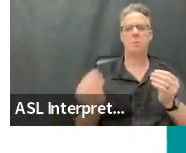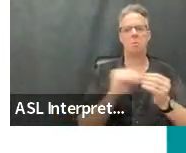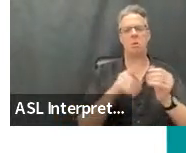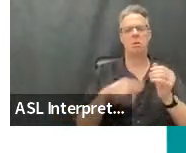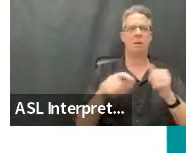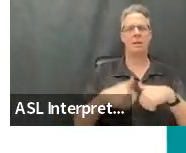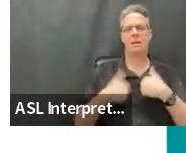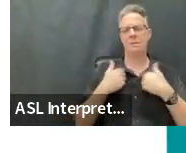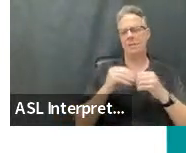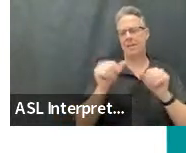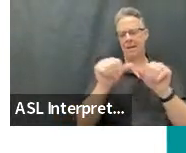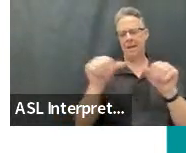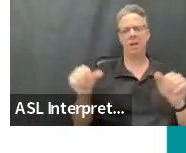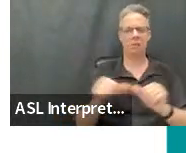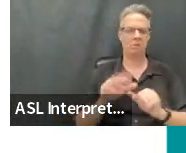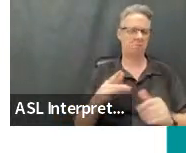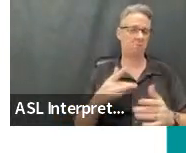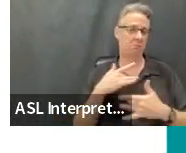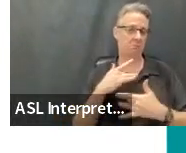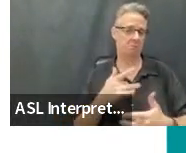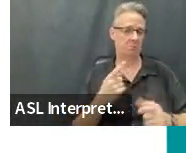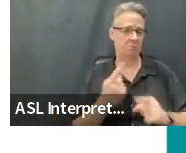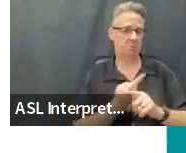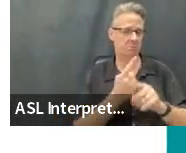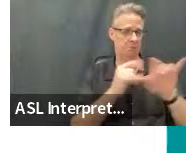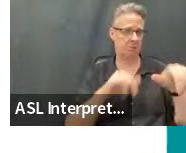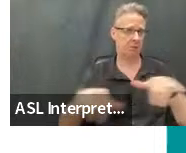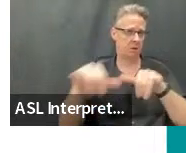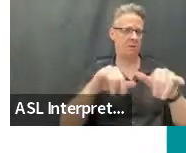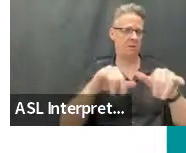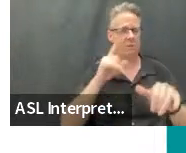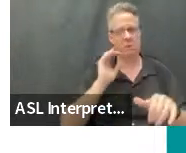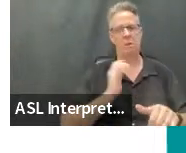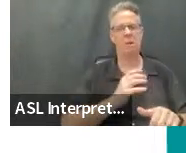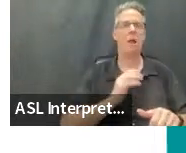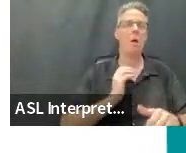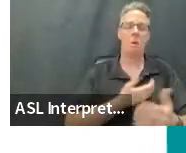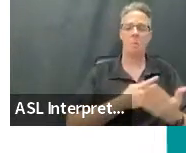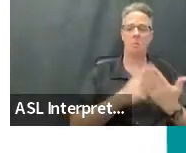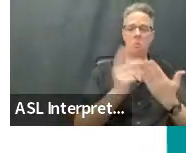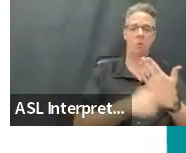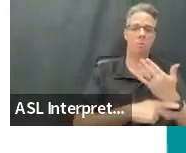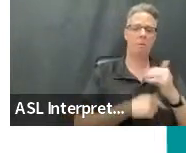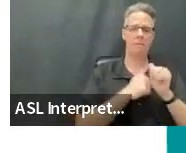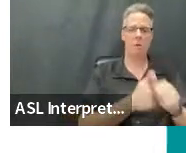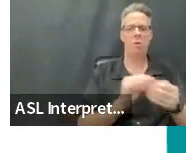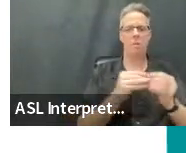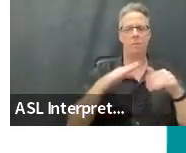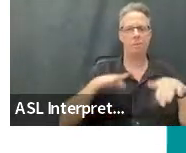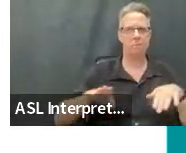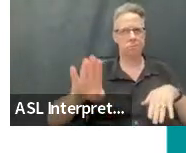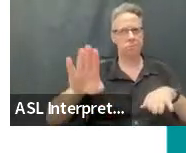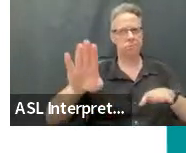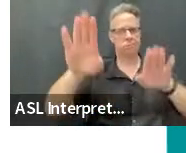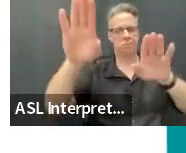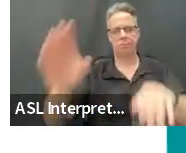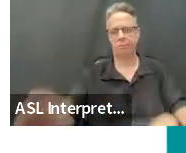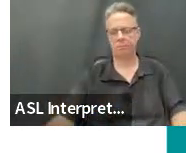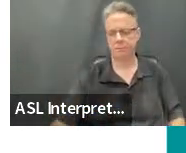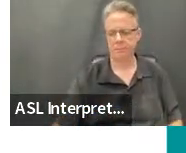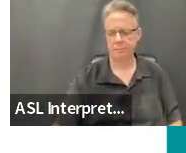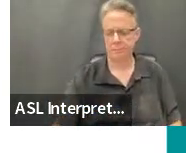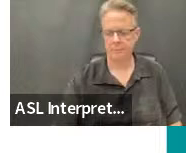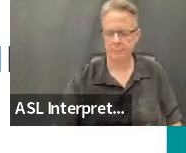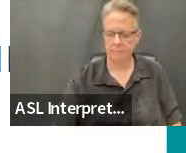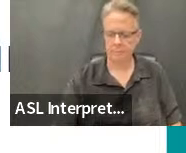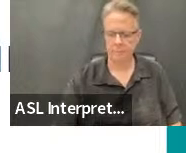living in the area. So that's kind of a typical standard, and our program is kind of following that and seeing those similar trends.